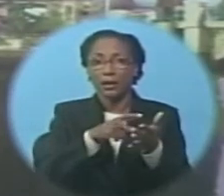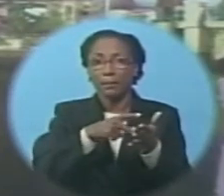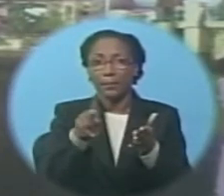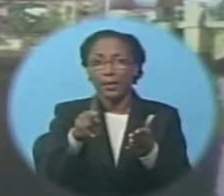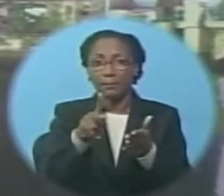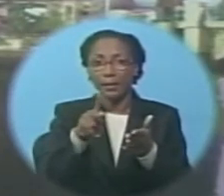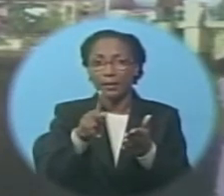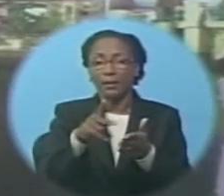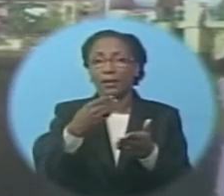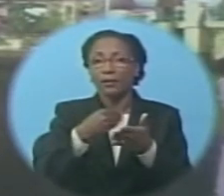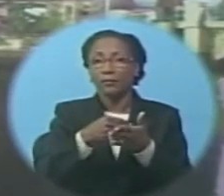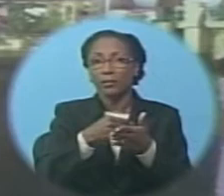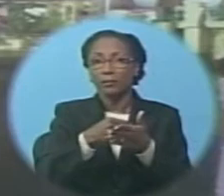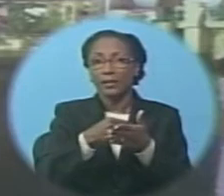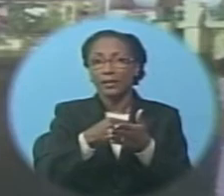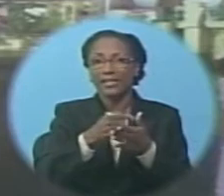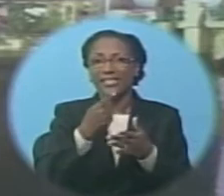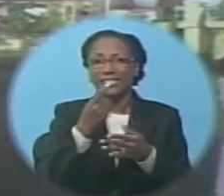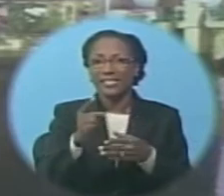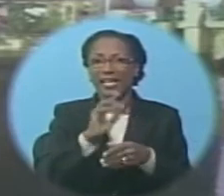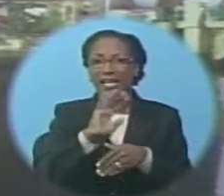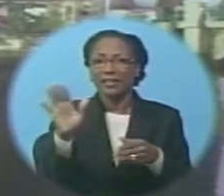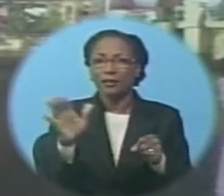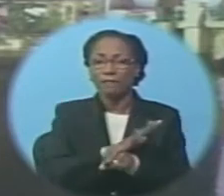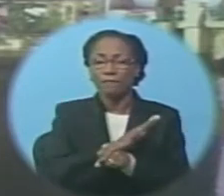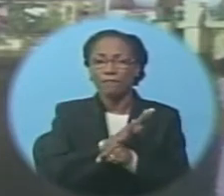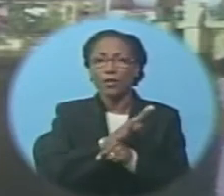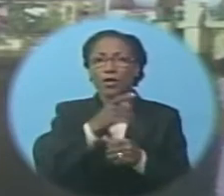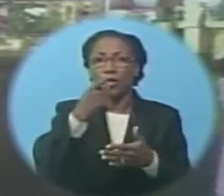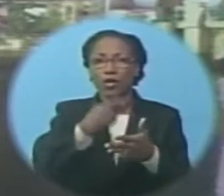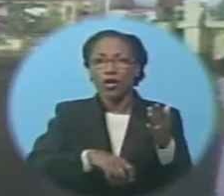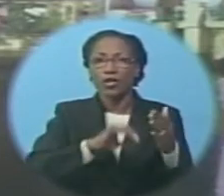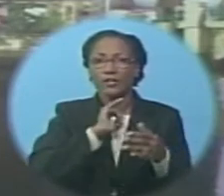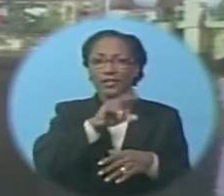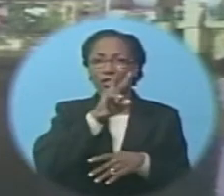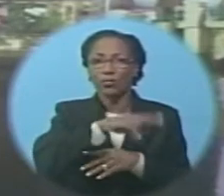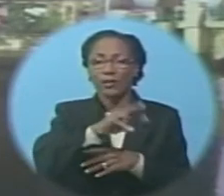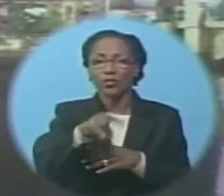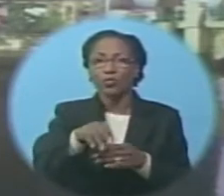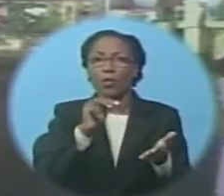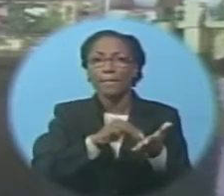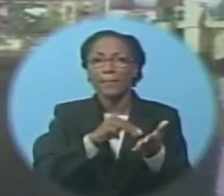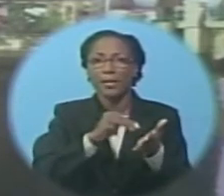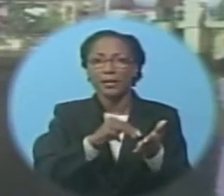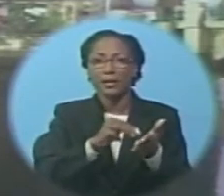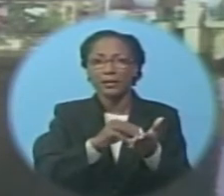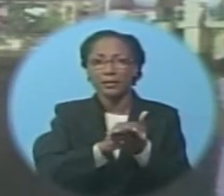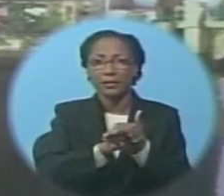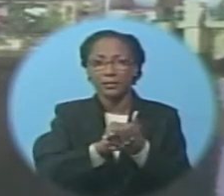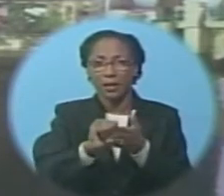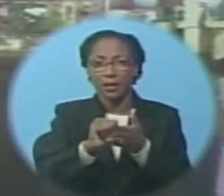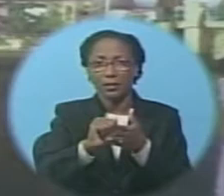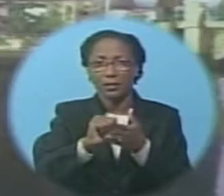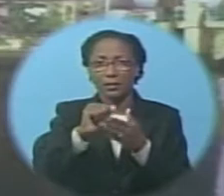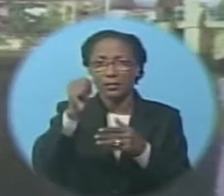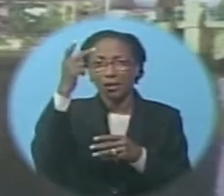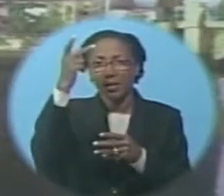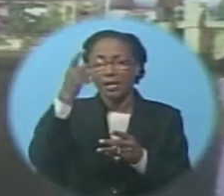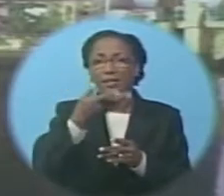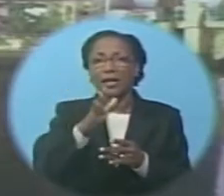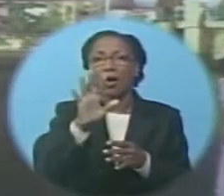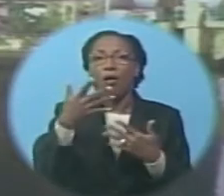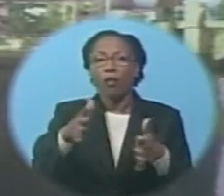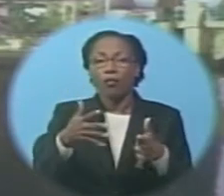Sinclair says the total cost of the renovations is $22 million, of which the parent company already had $10